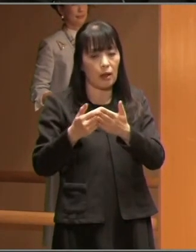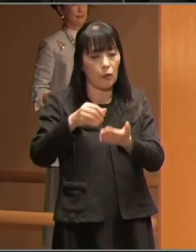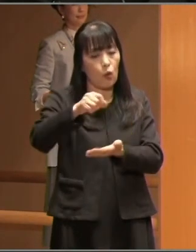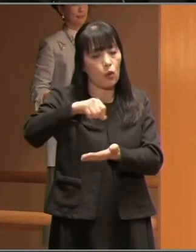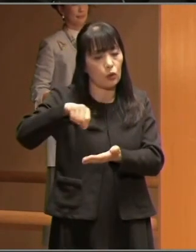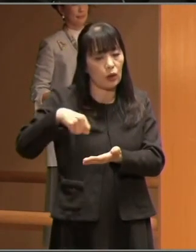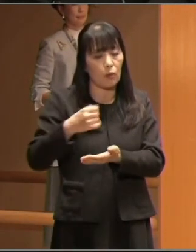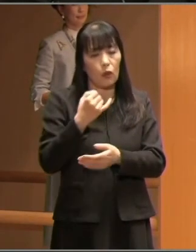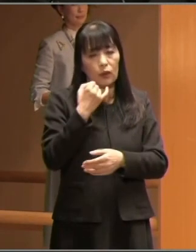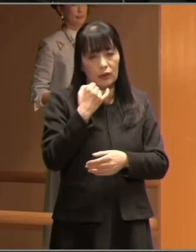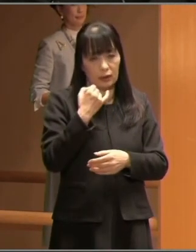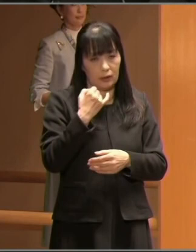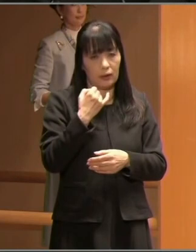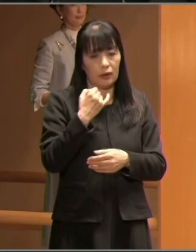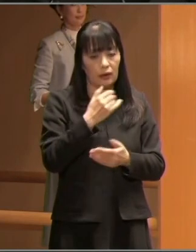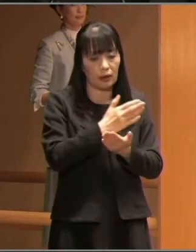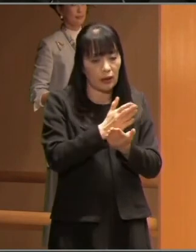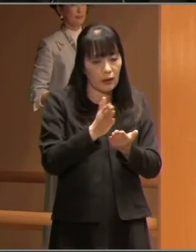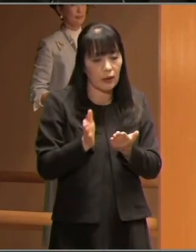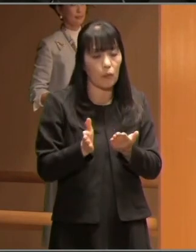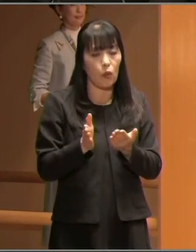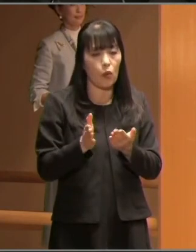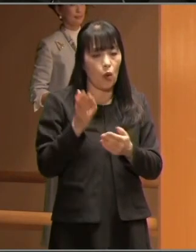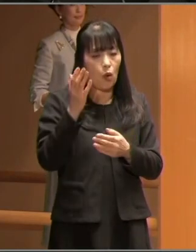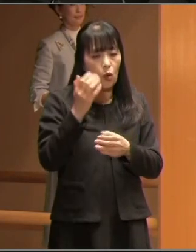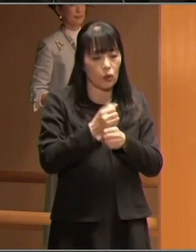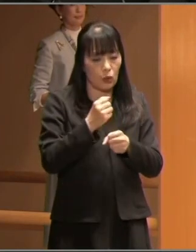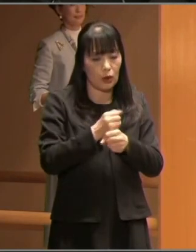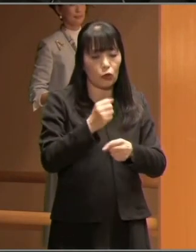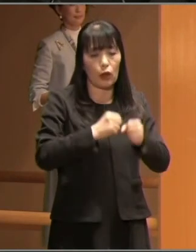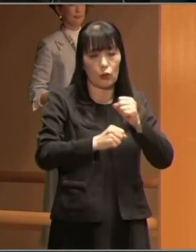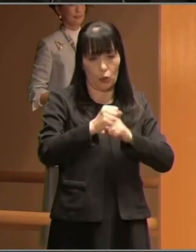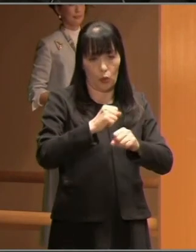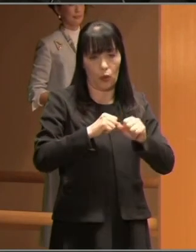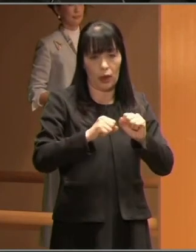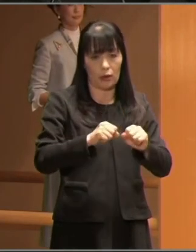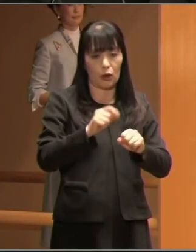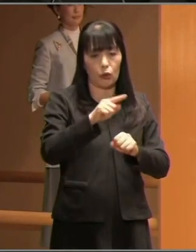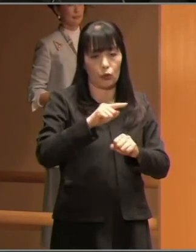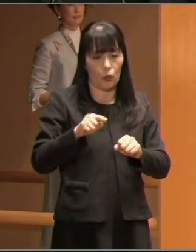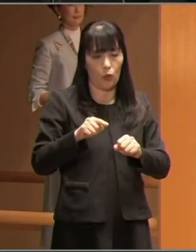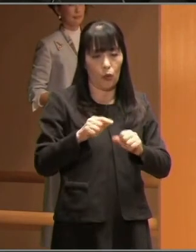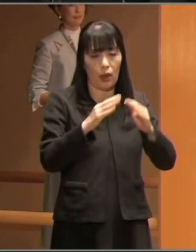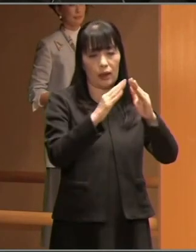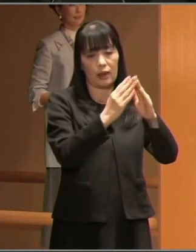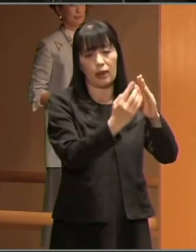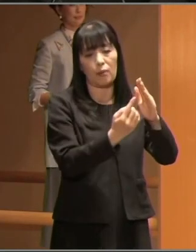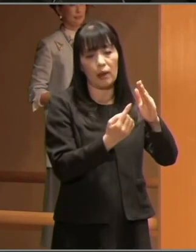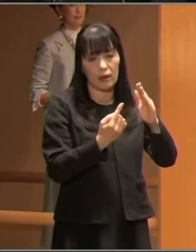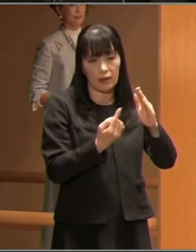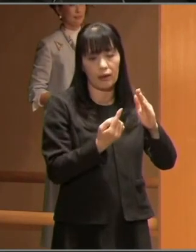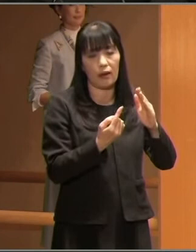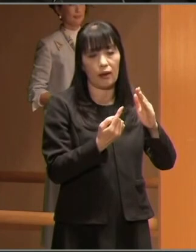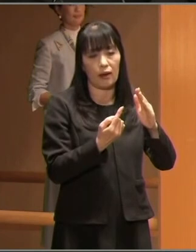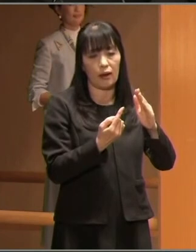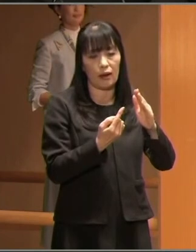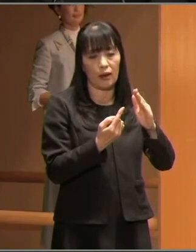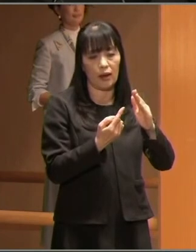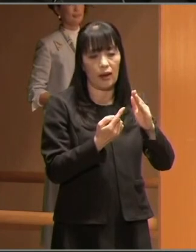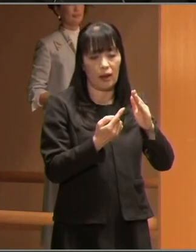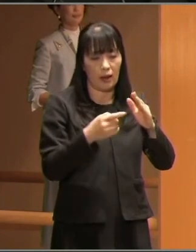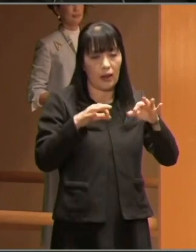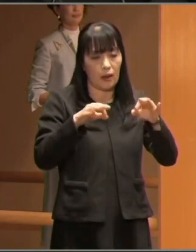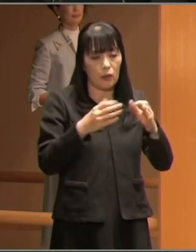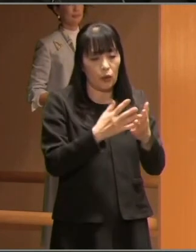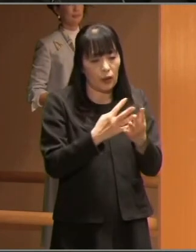developing our work. And it could be any pictures or printing or artwork, but we thought